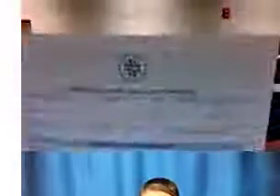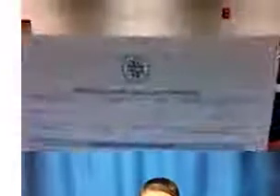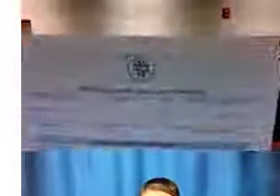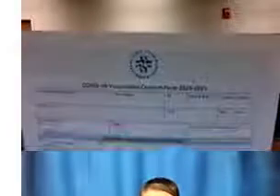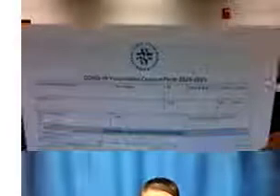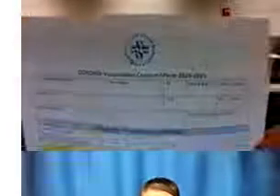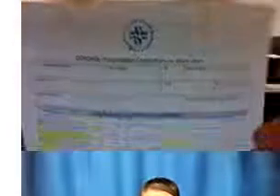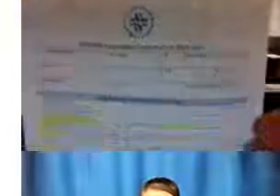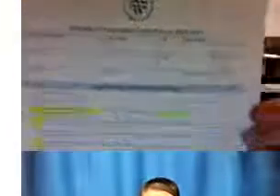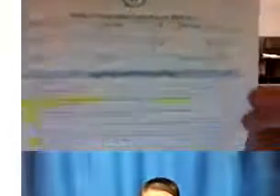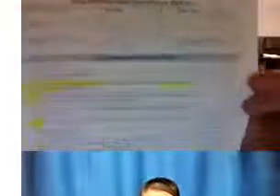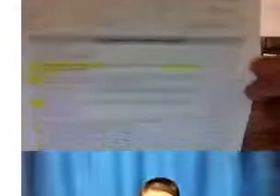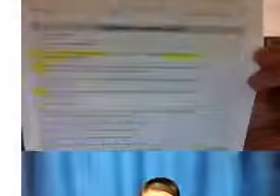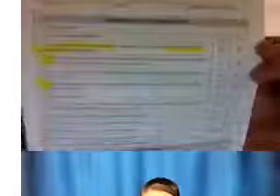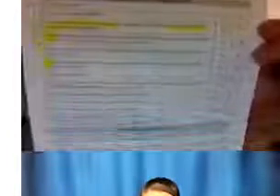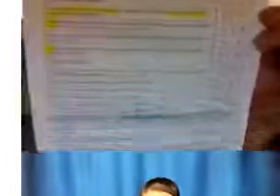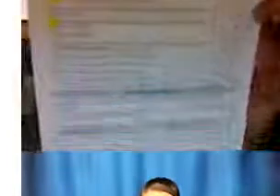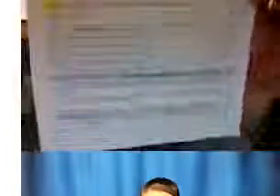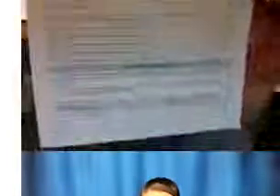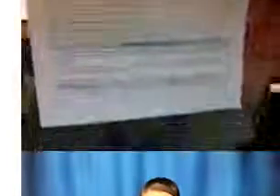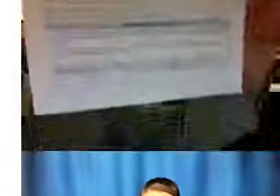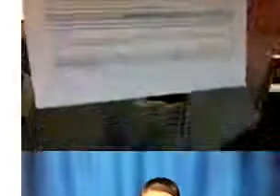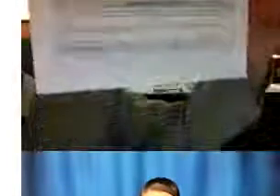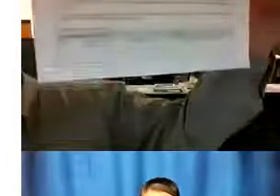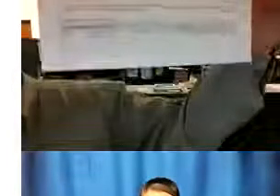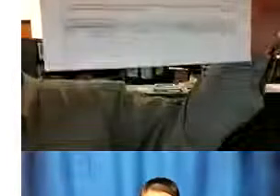out in order for a consent.